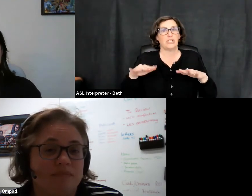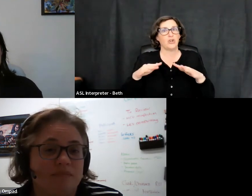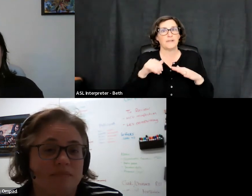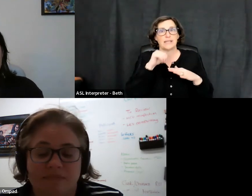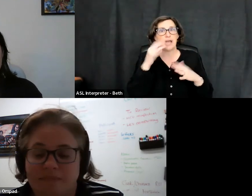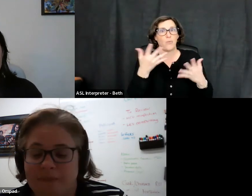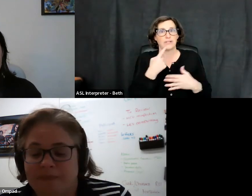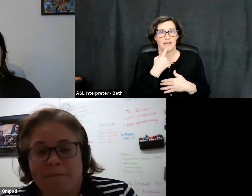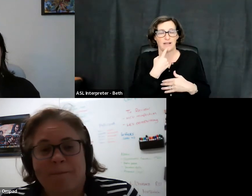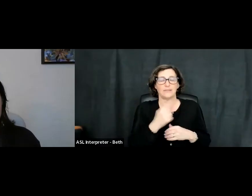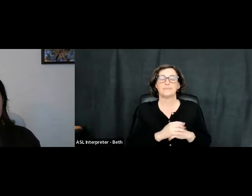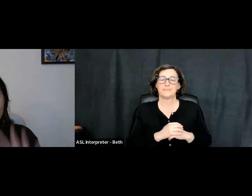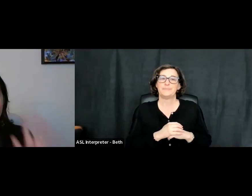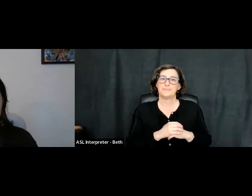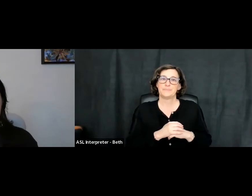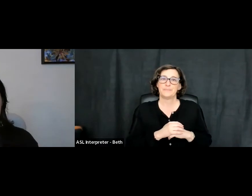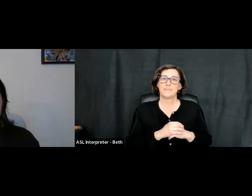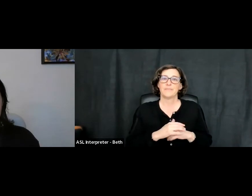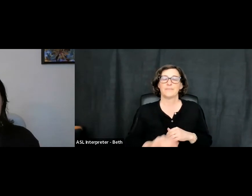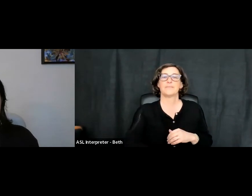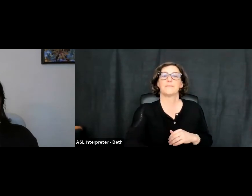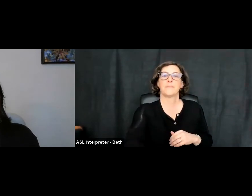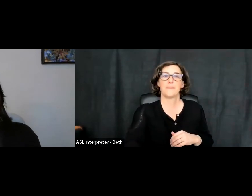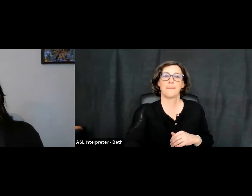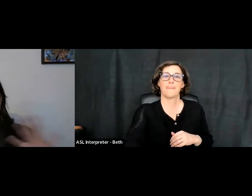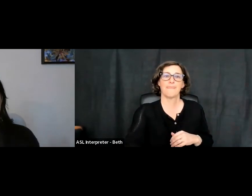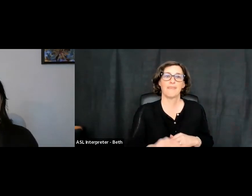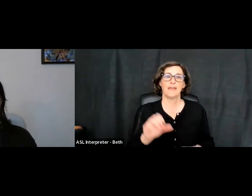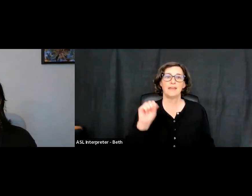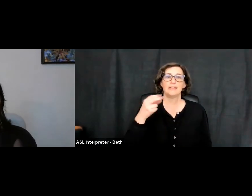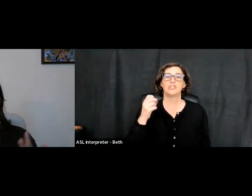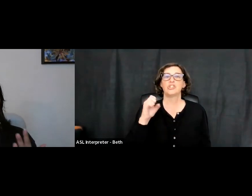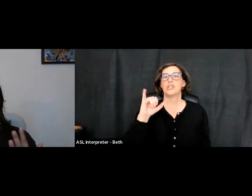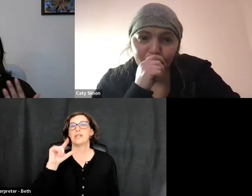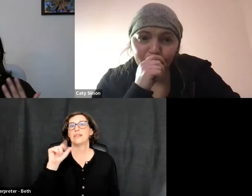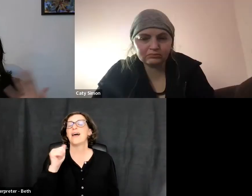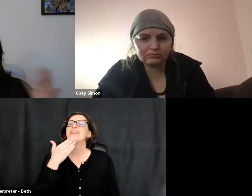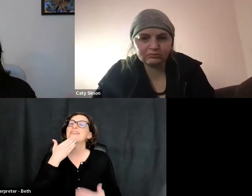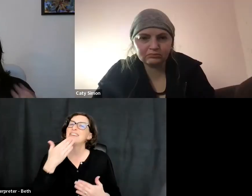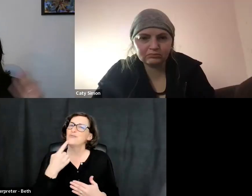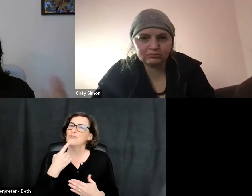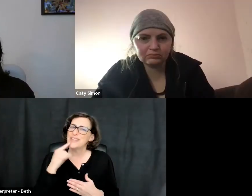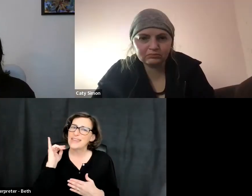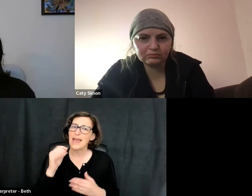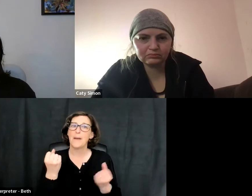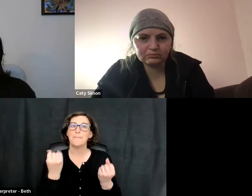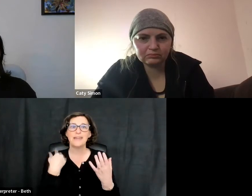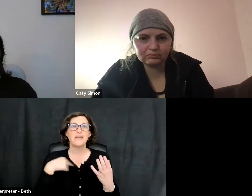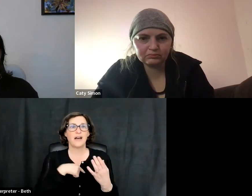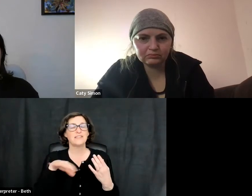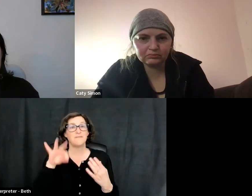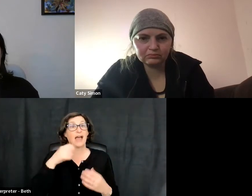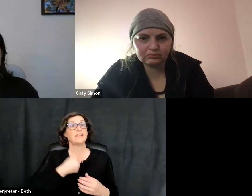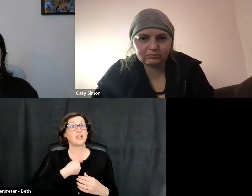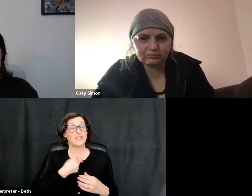Yes, thank you so much for putting all of that out there. I think many of us find ourselves when we are